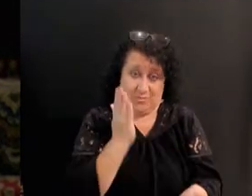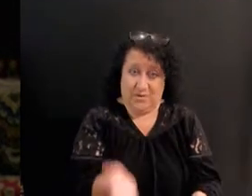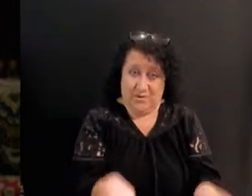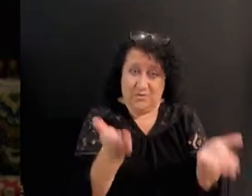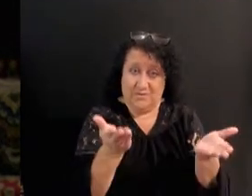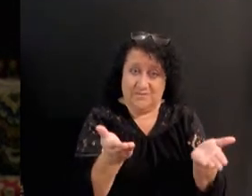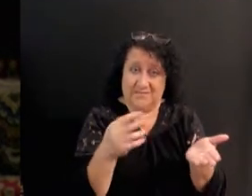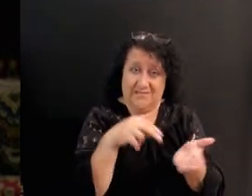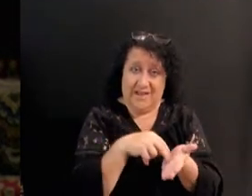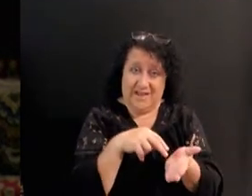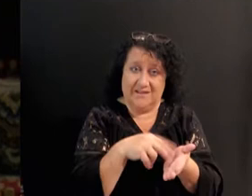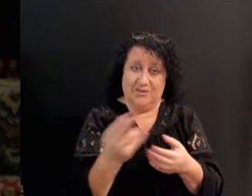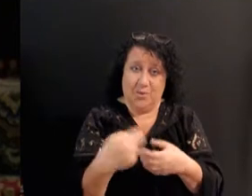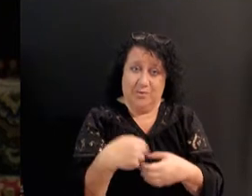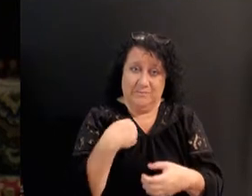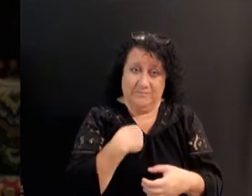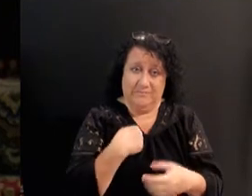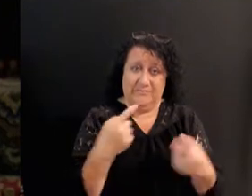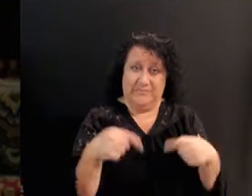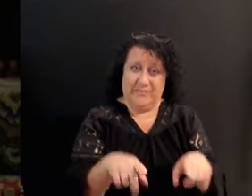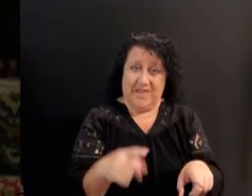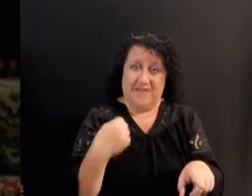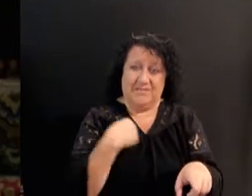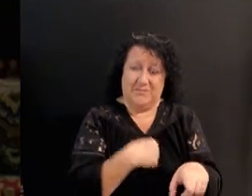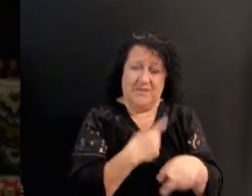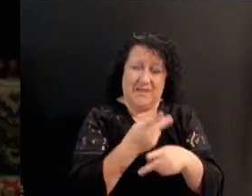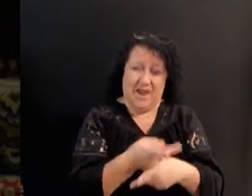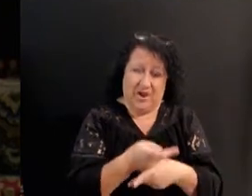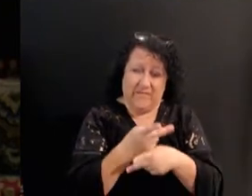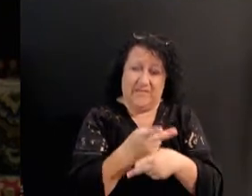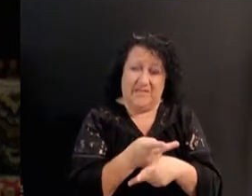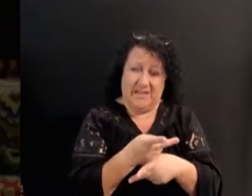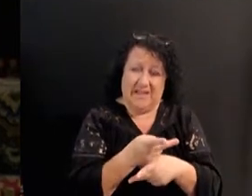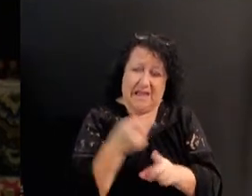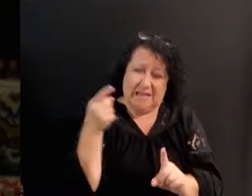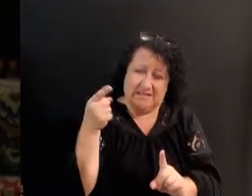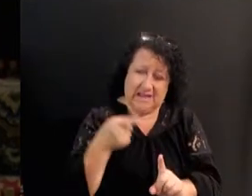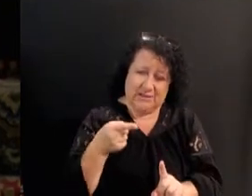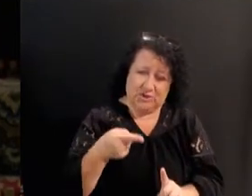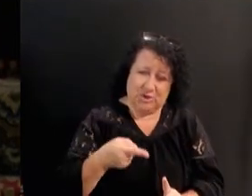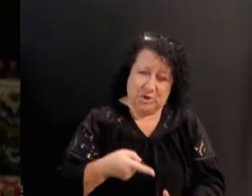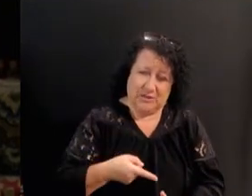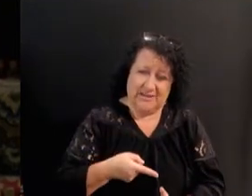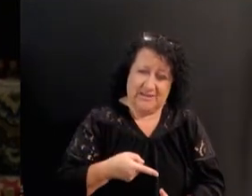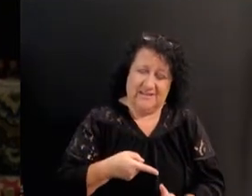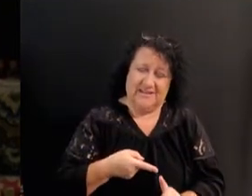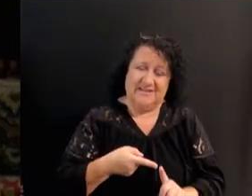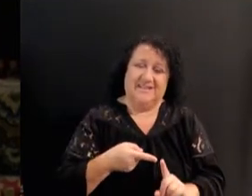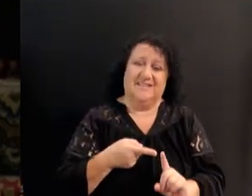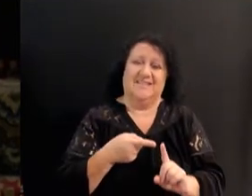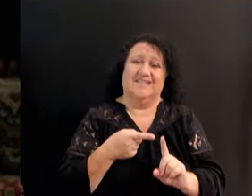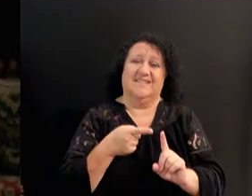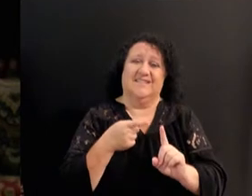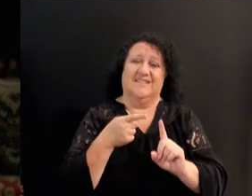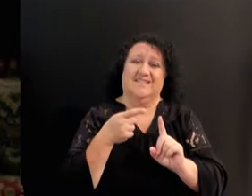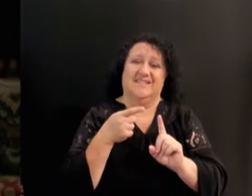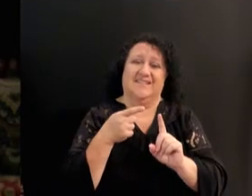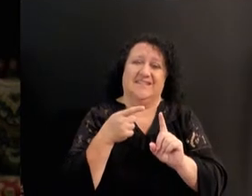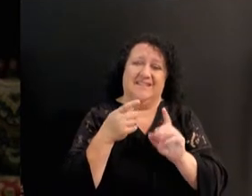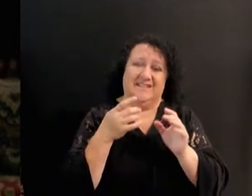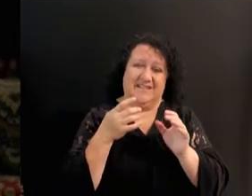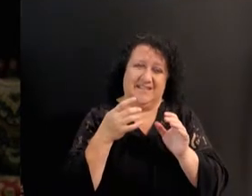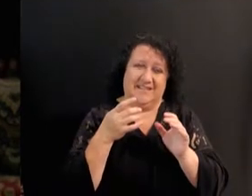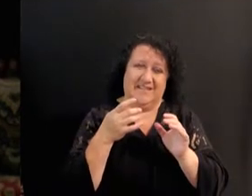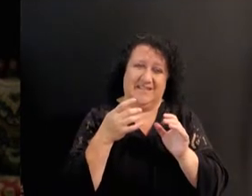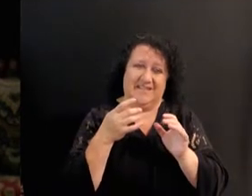me as we carefully, intentionally speak together the